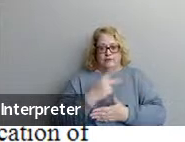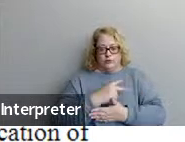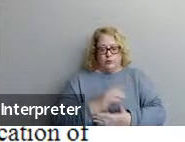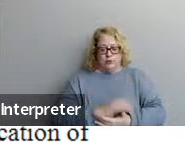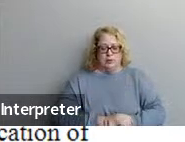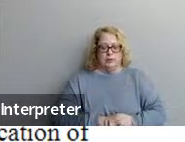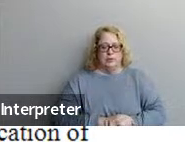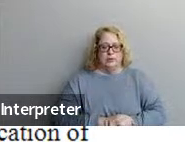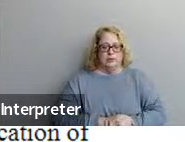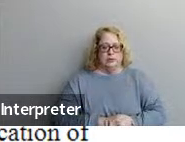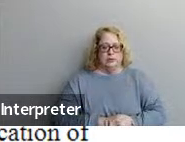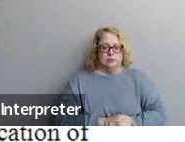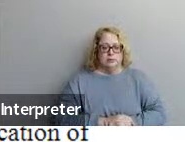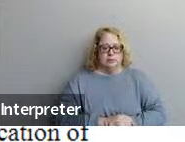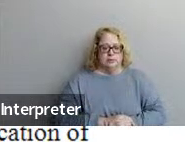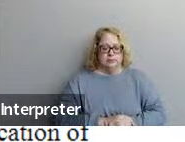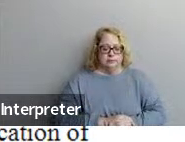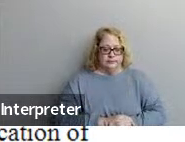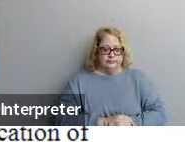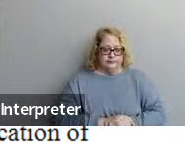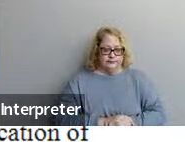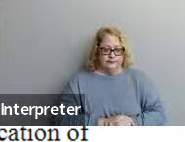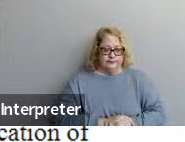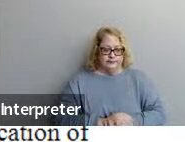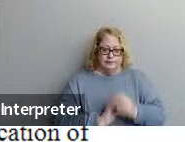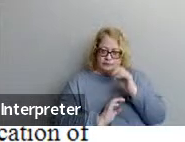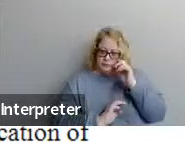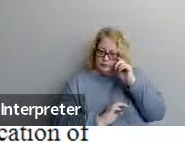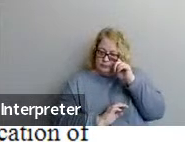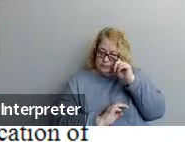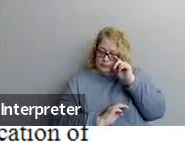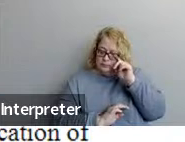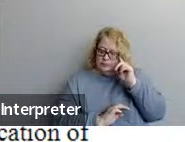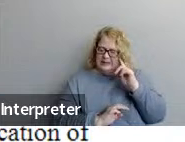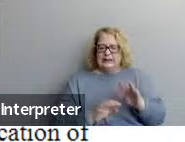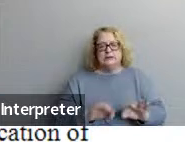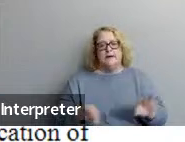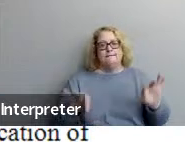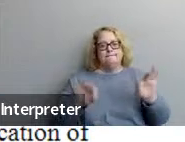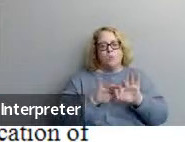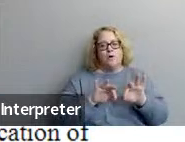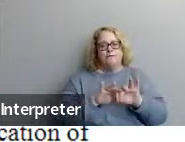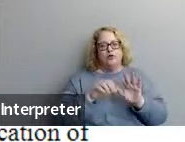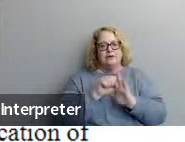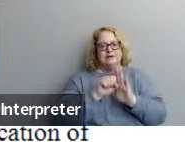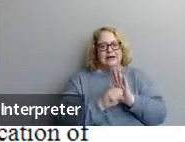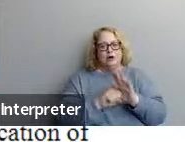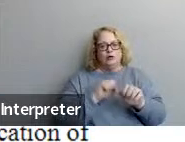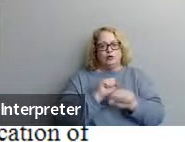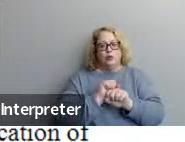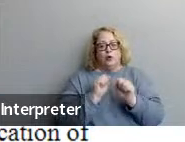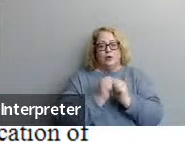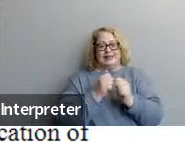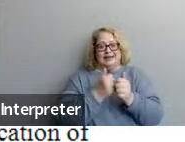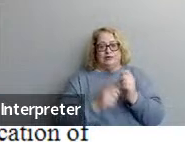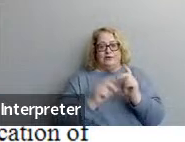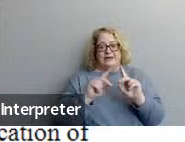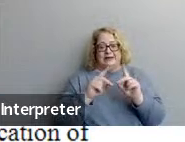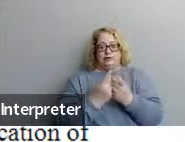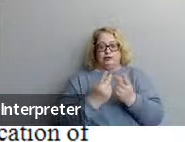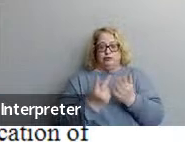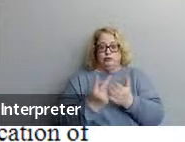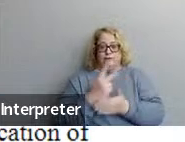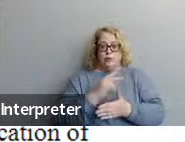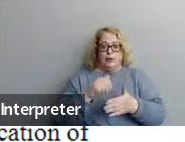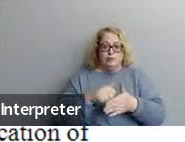reviewed. It is important for us as the state to work with each of those districts to review, again,